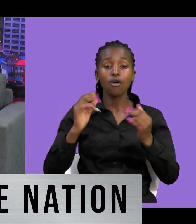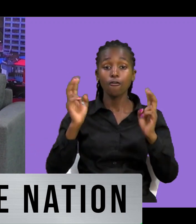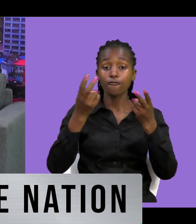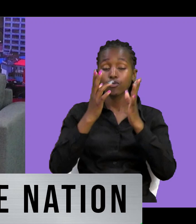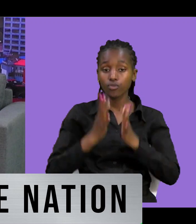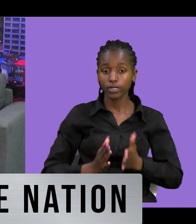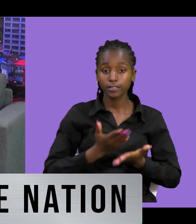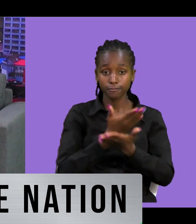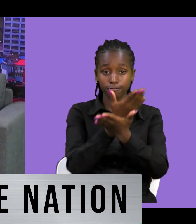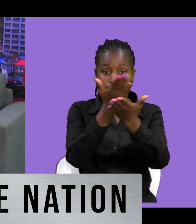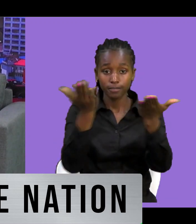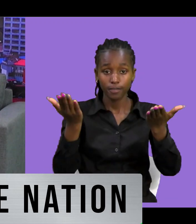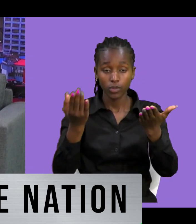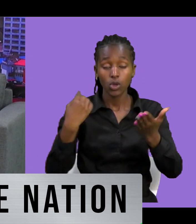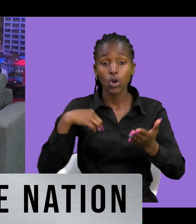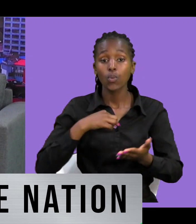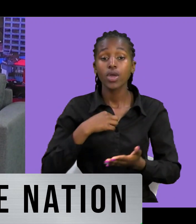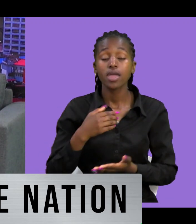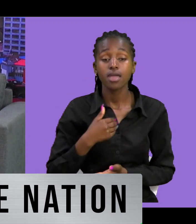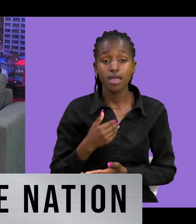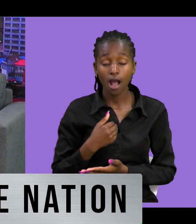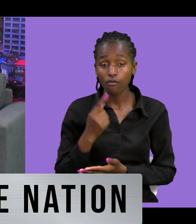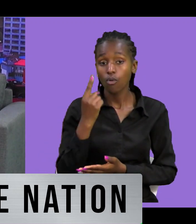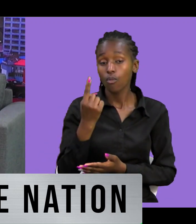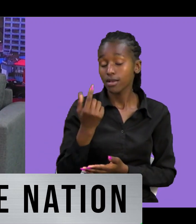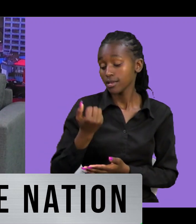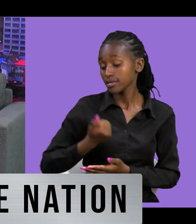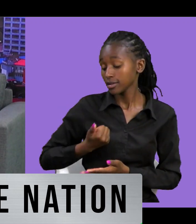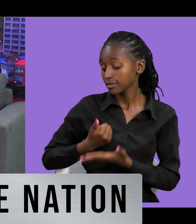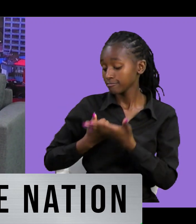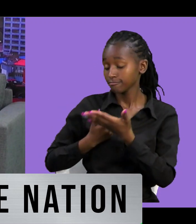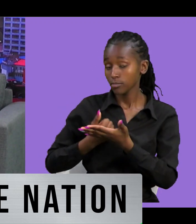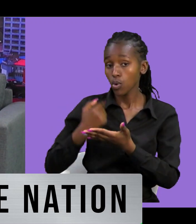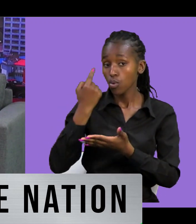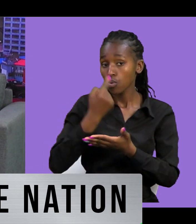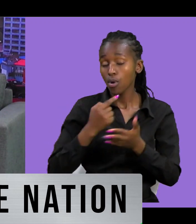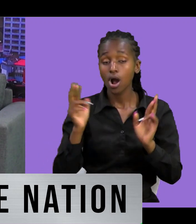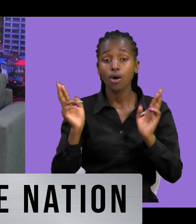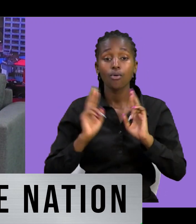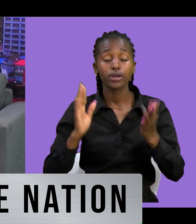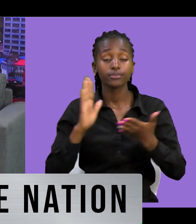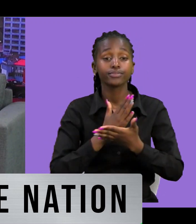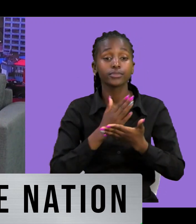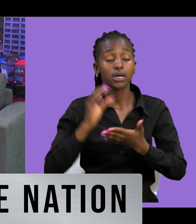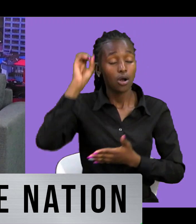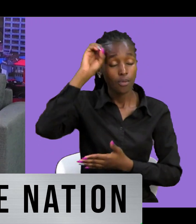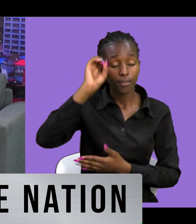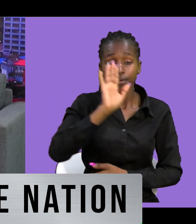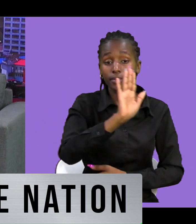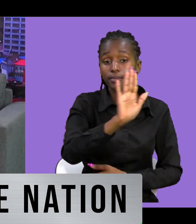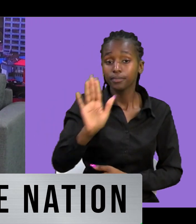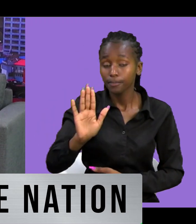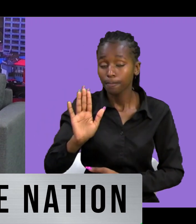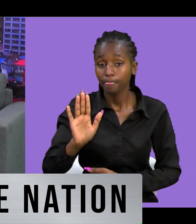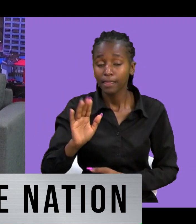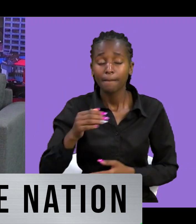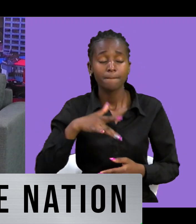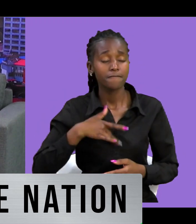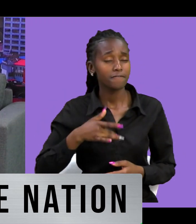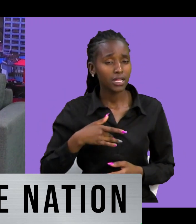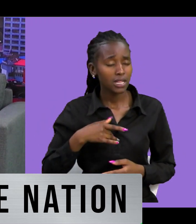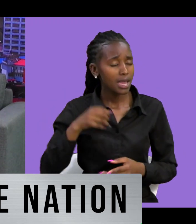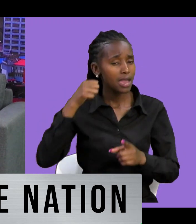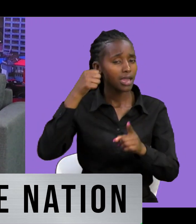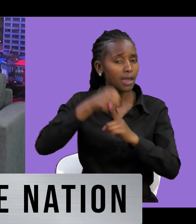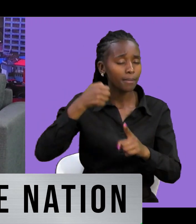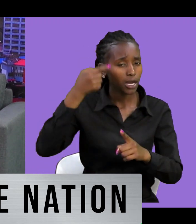having somebody from the ground with us on studio today. What is your opinion? Are you feeling the impact of leadership in your